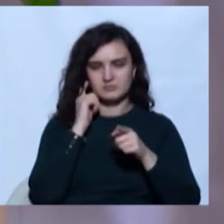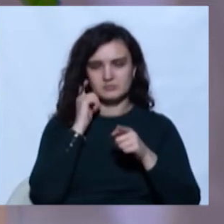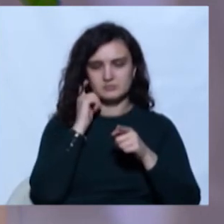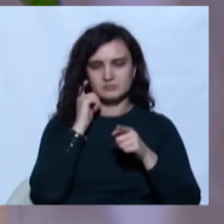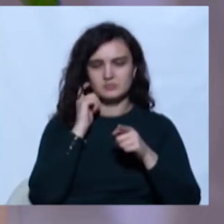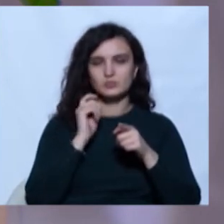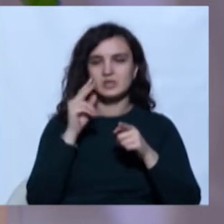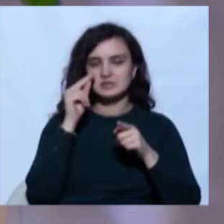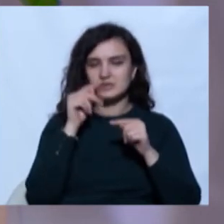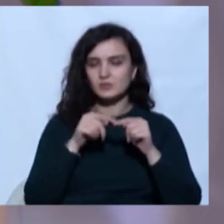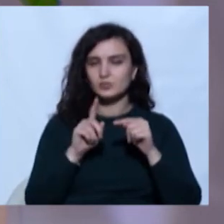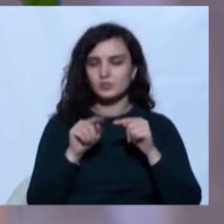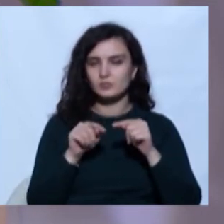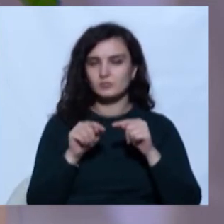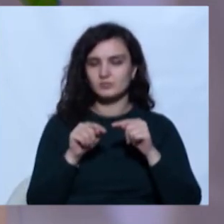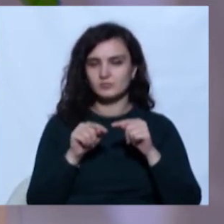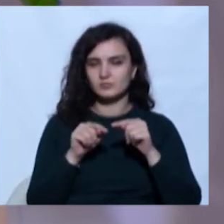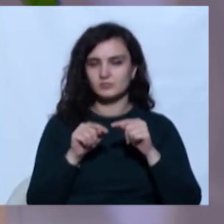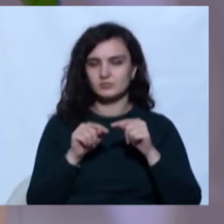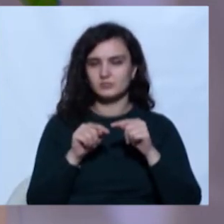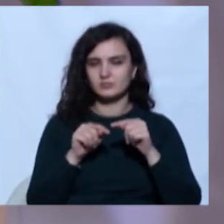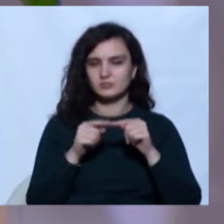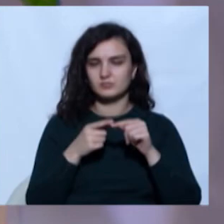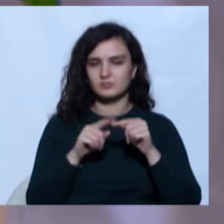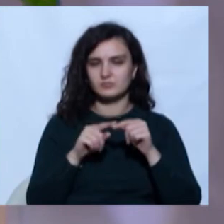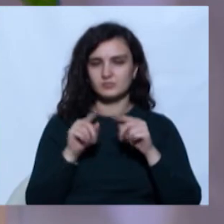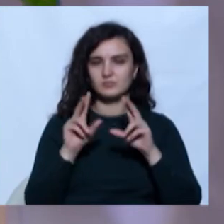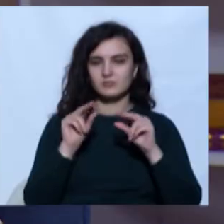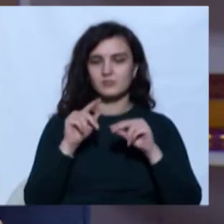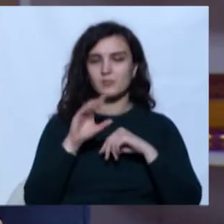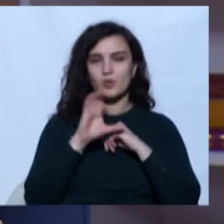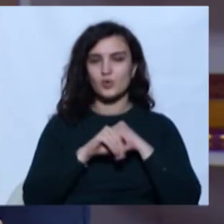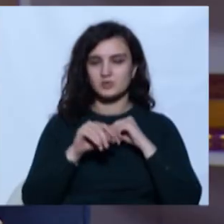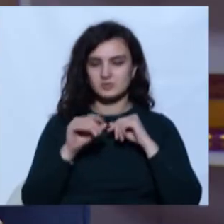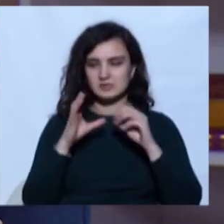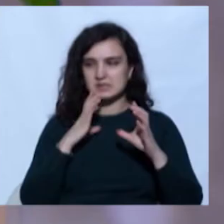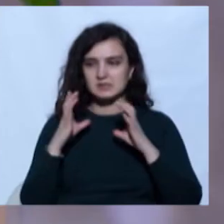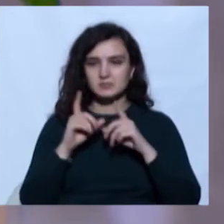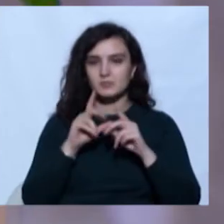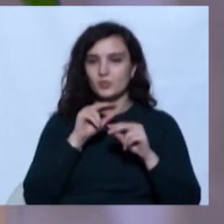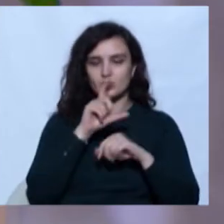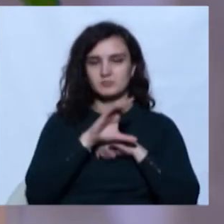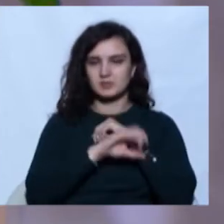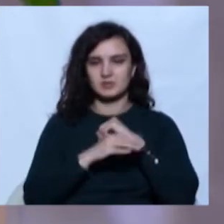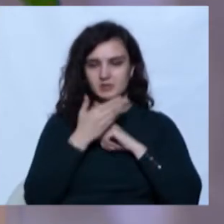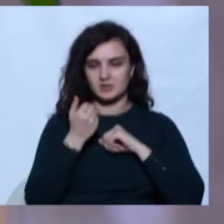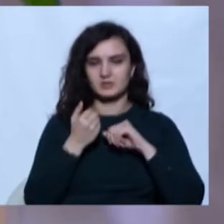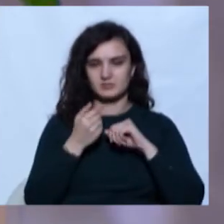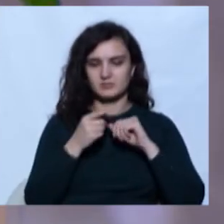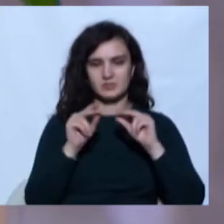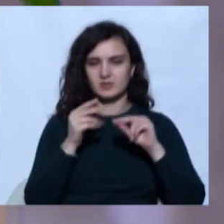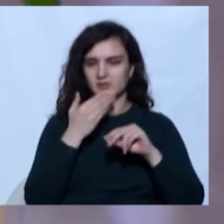from here is that revenge alone doesn't bring him happiness in the end. It turns out that having